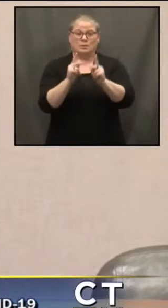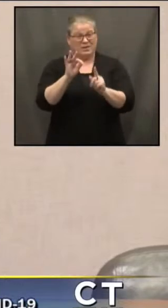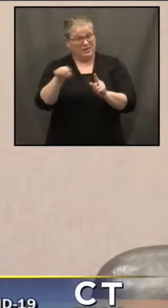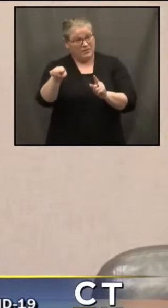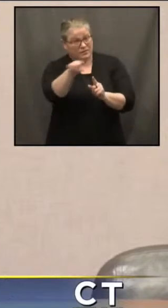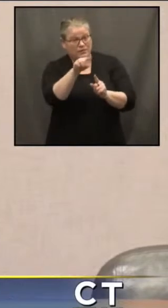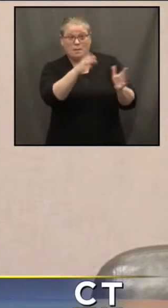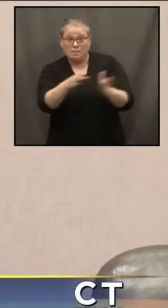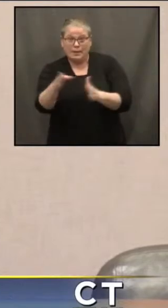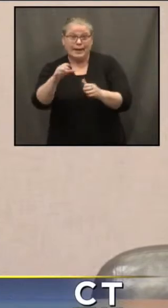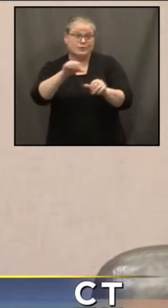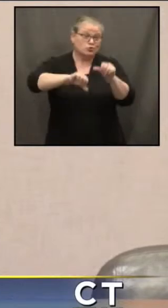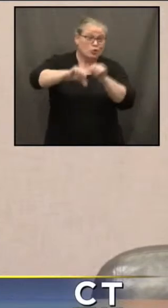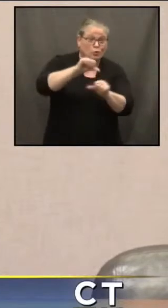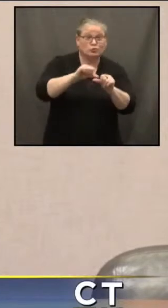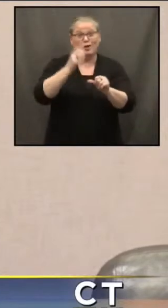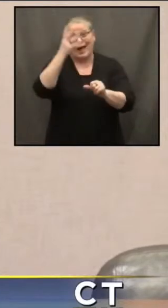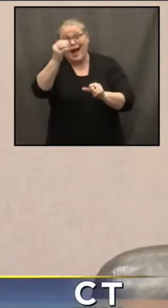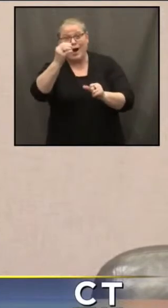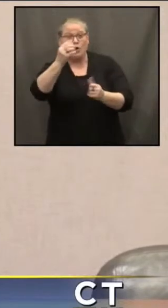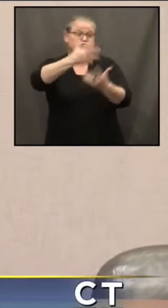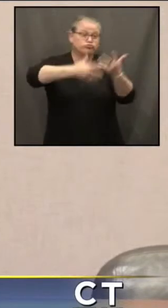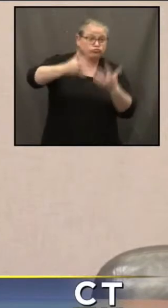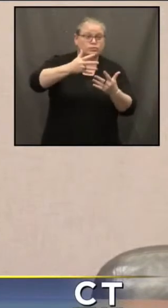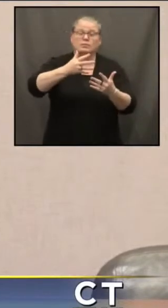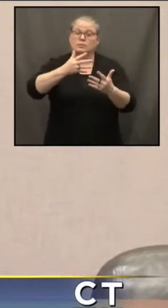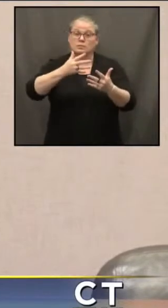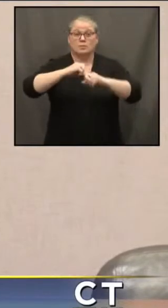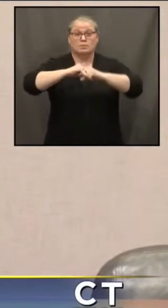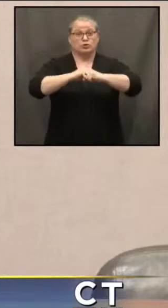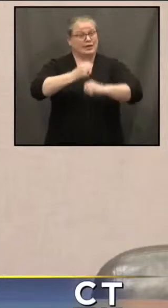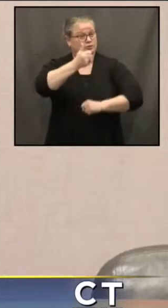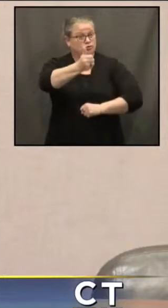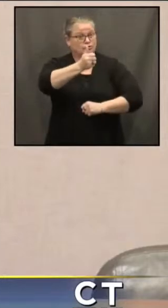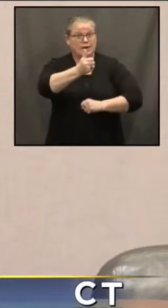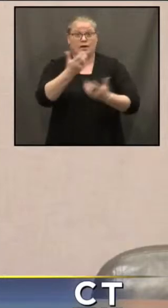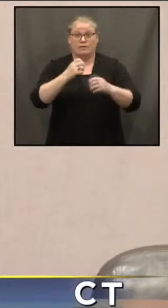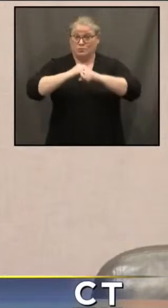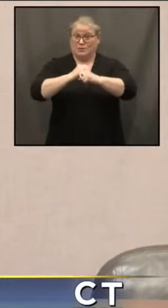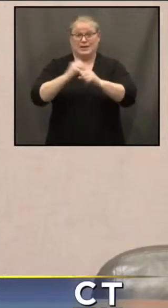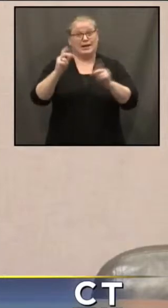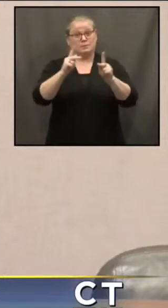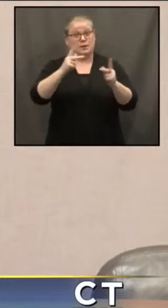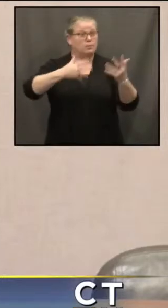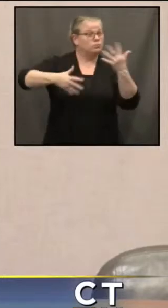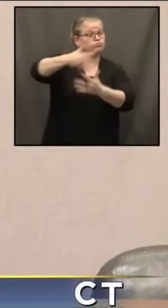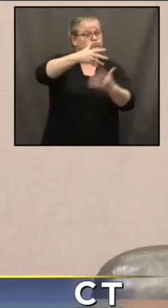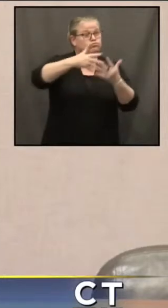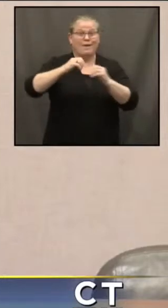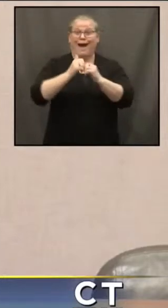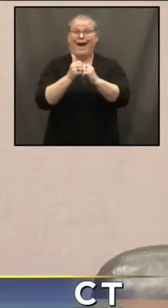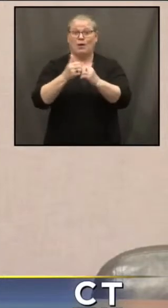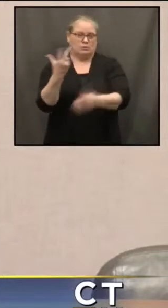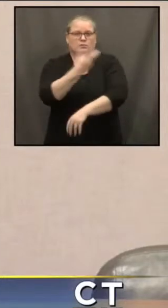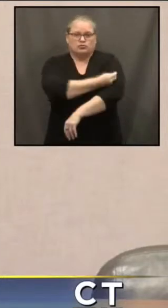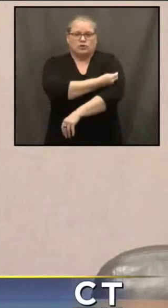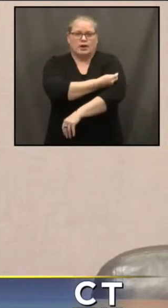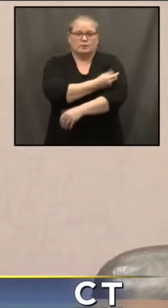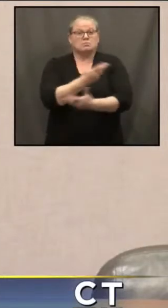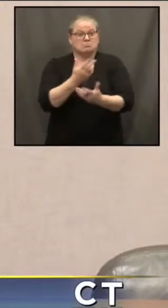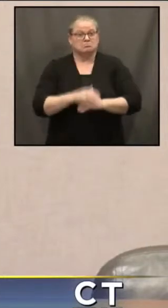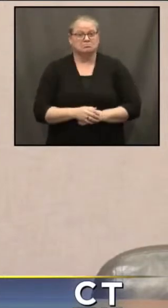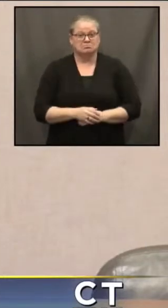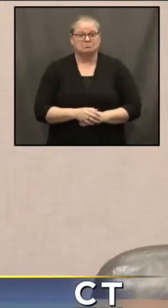and socializing with others, then this is a good way to protect yourself and protect others that you would be meeting as well. Thanks.